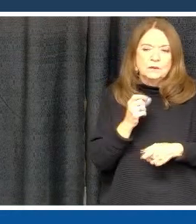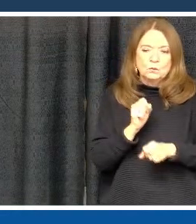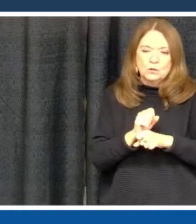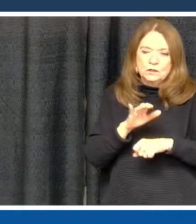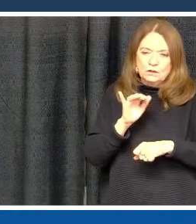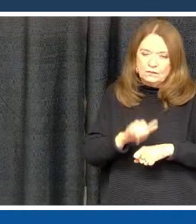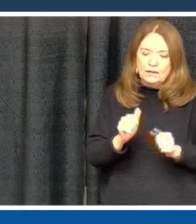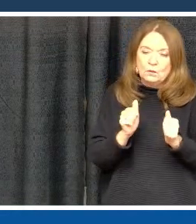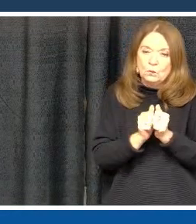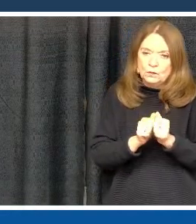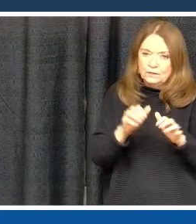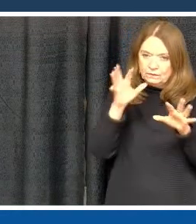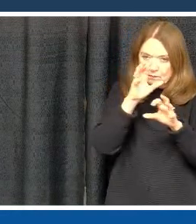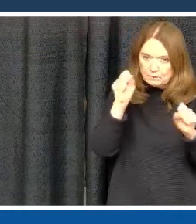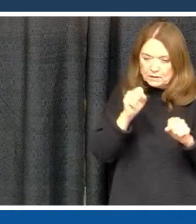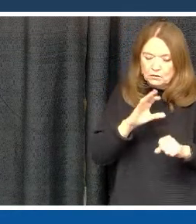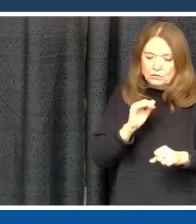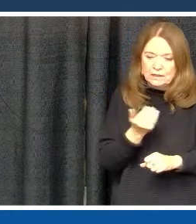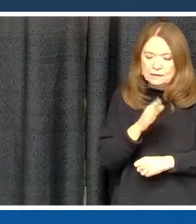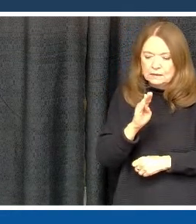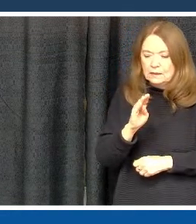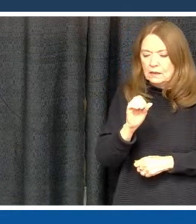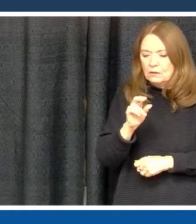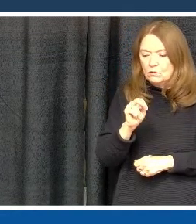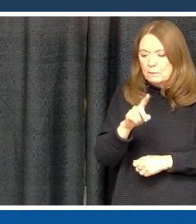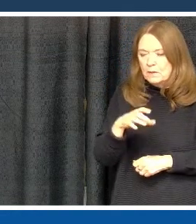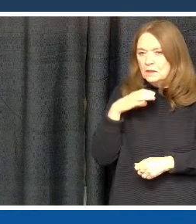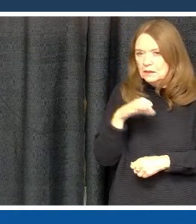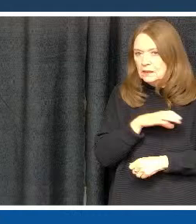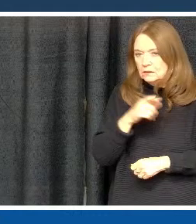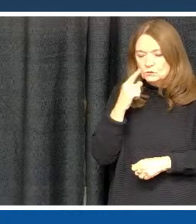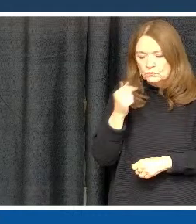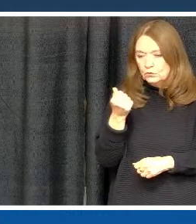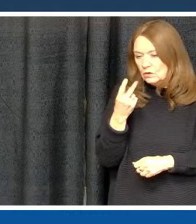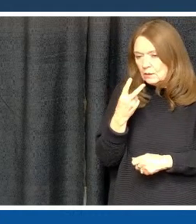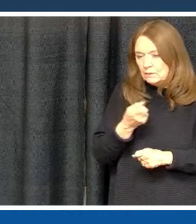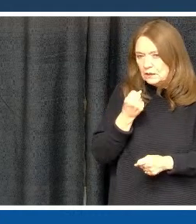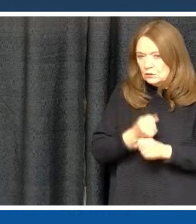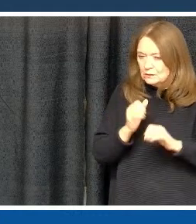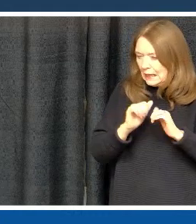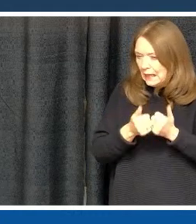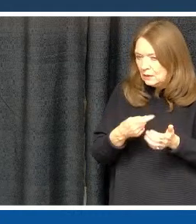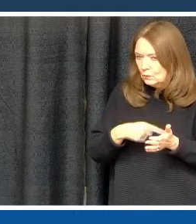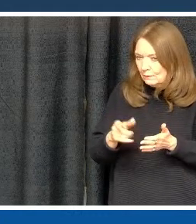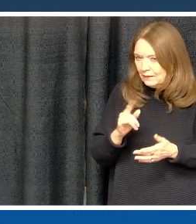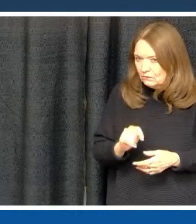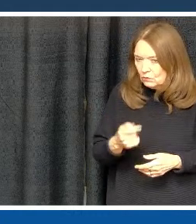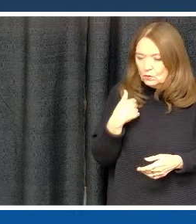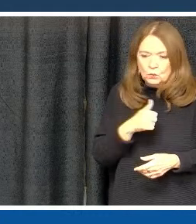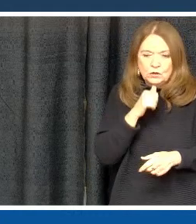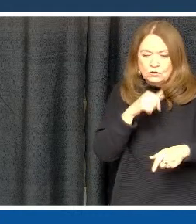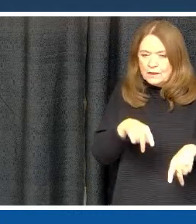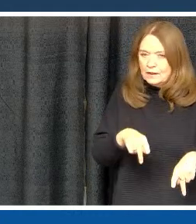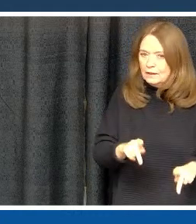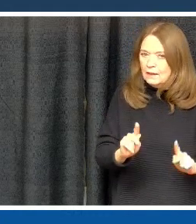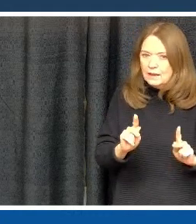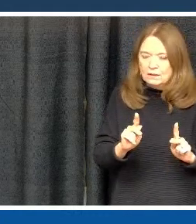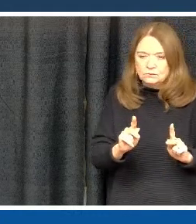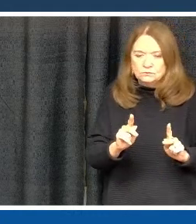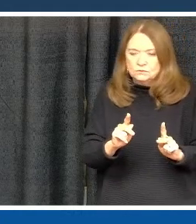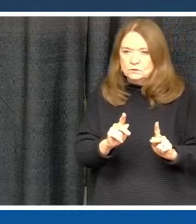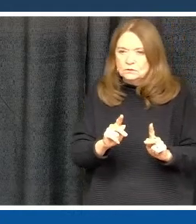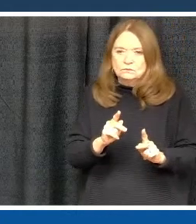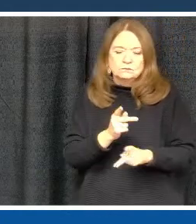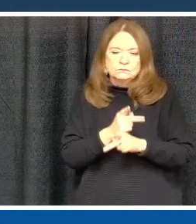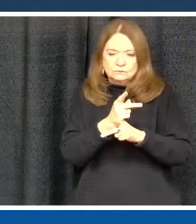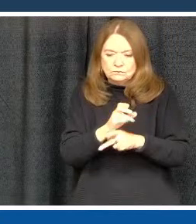the mayor and our bond council for a couple of years now, is how do we pay for it? We are not allowed to lend our credit, and we had